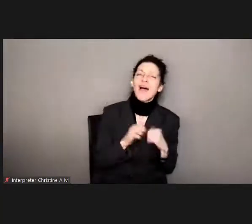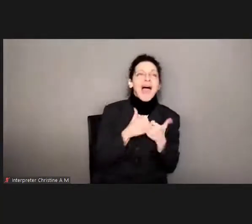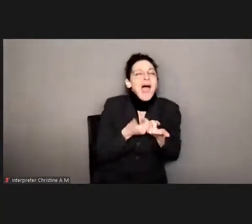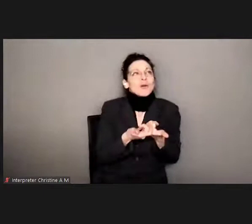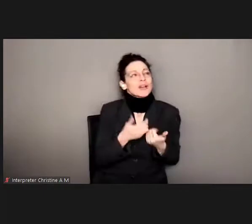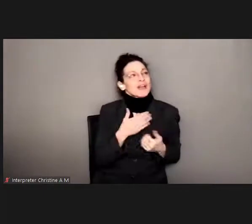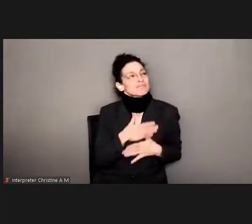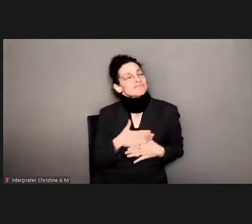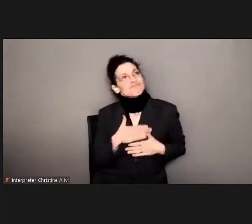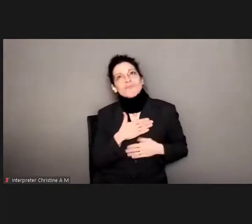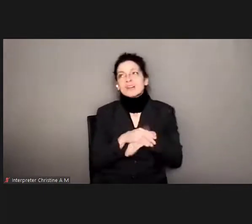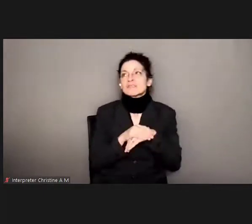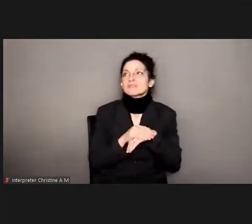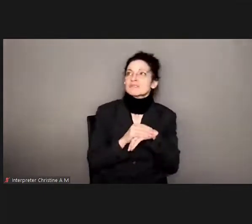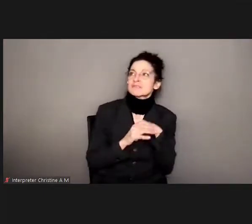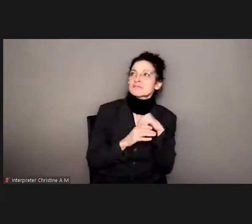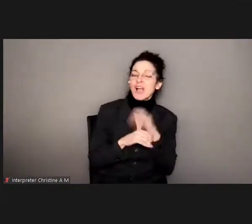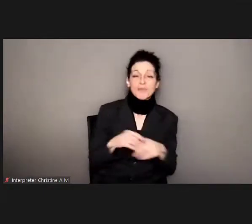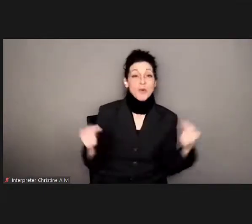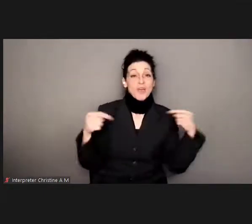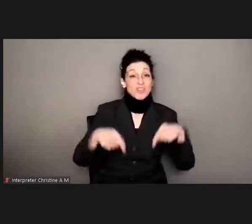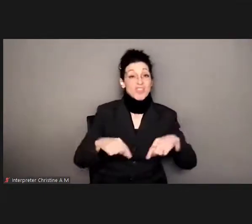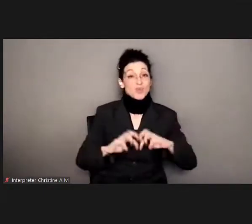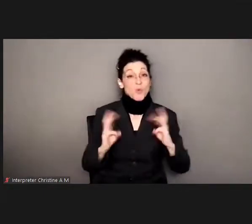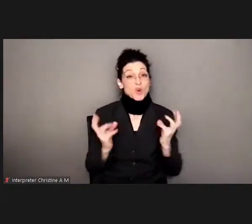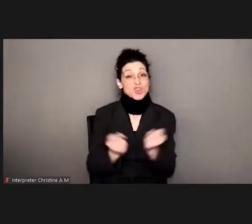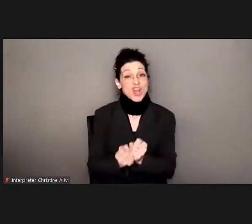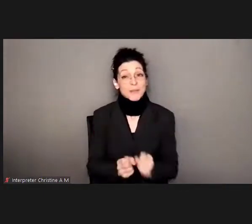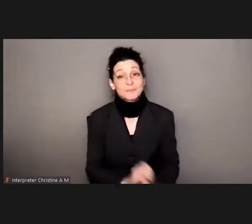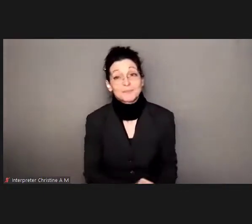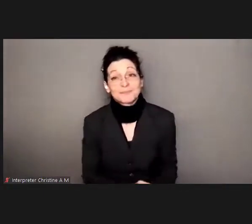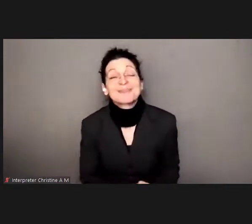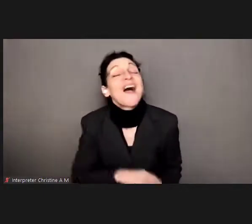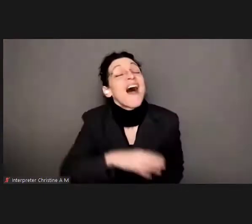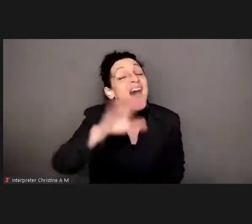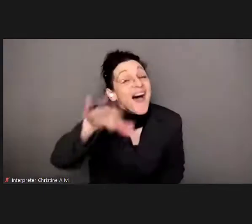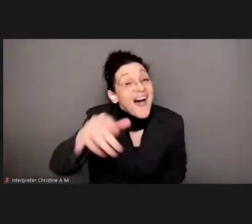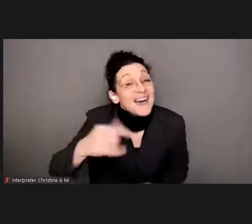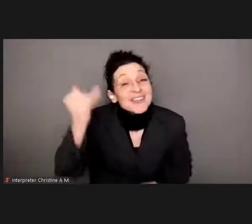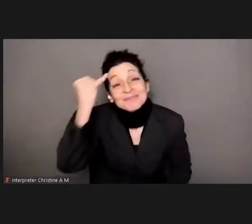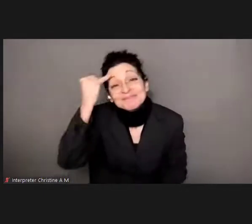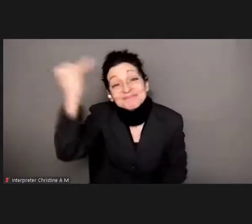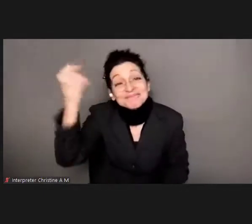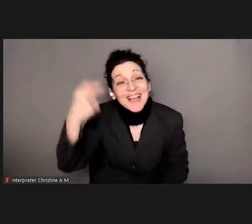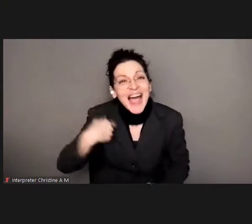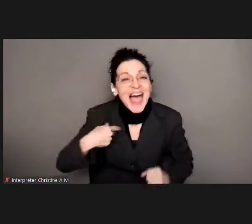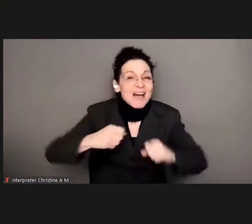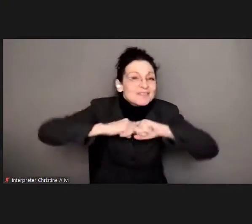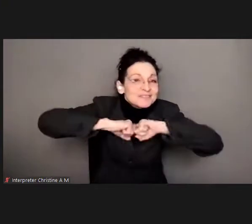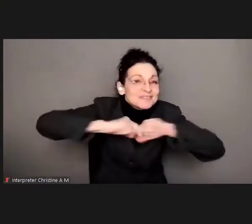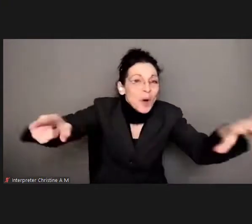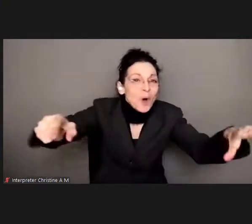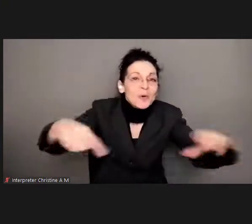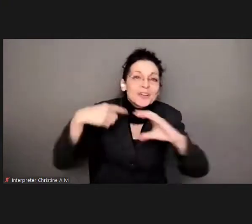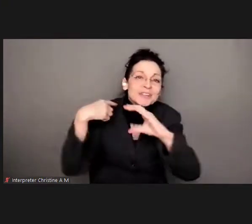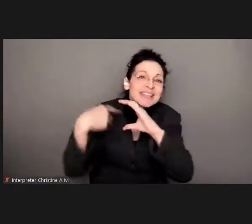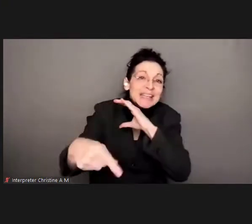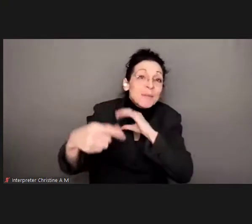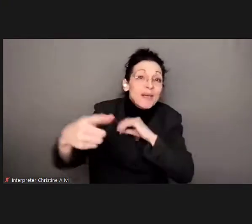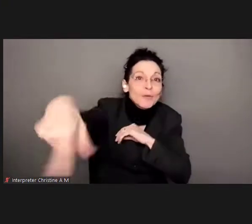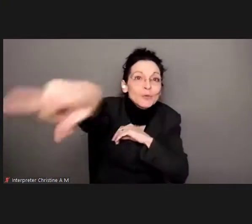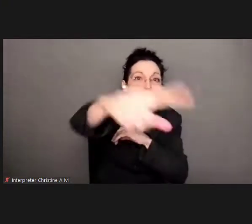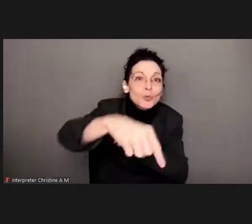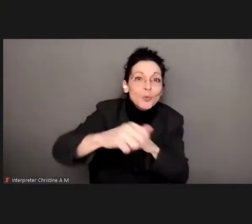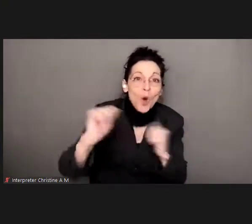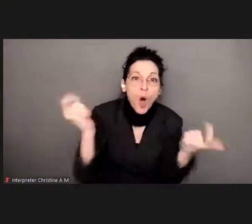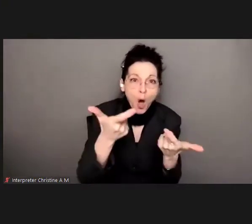so. Folks, I forwarded all of you Margaret's document as well so that you can open it on your own computers if that's helpful for